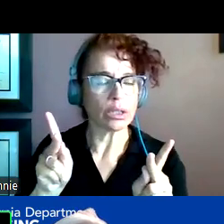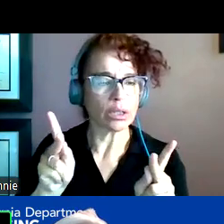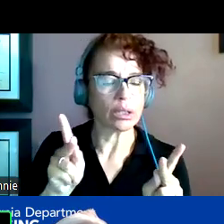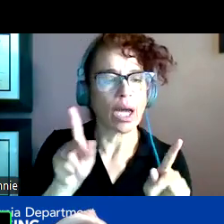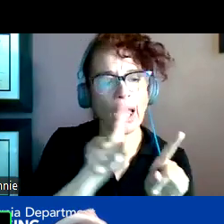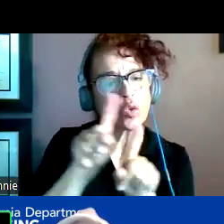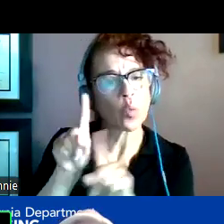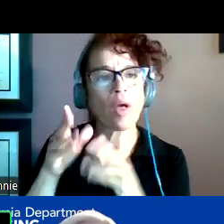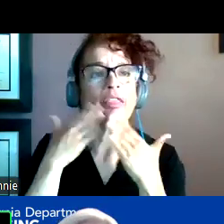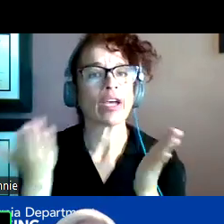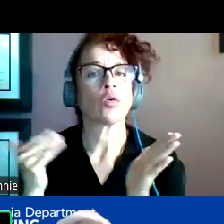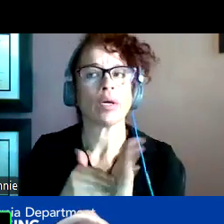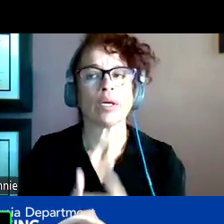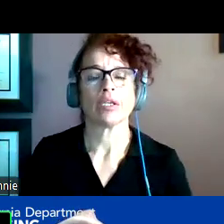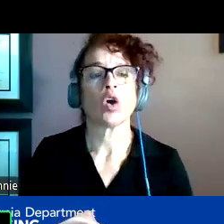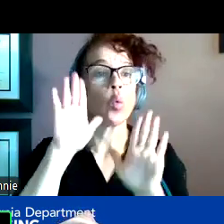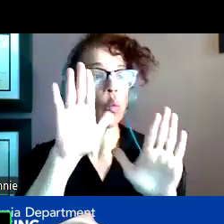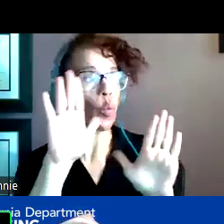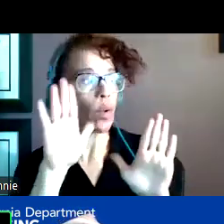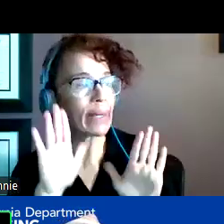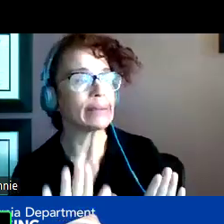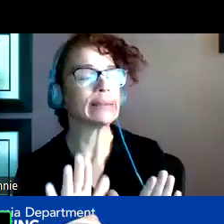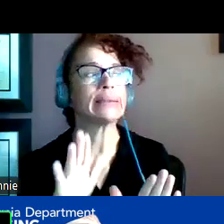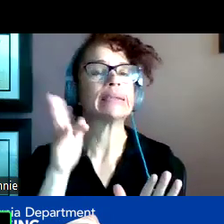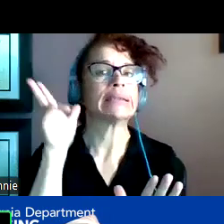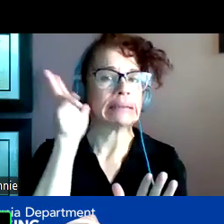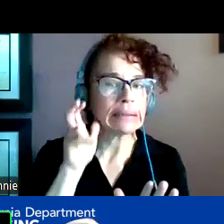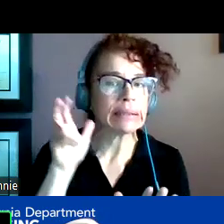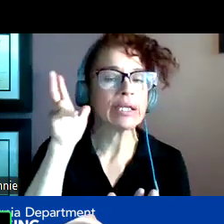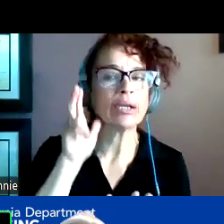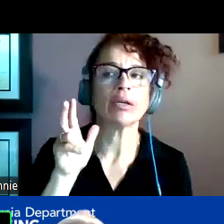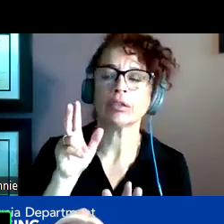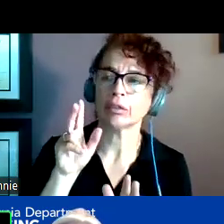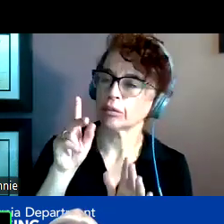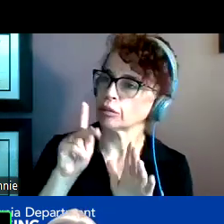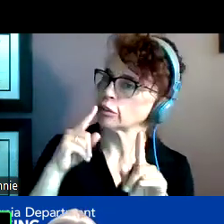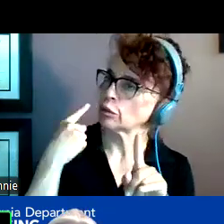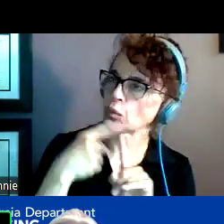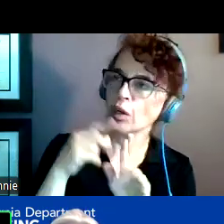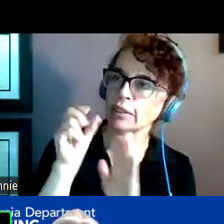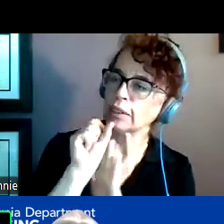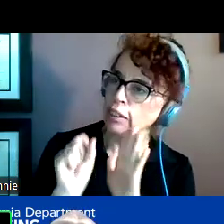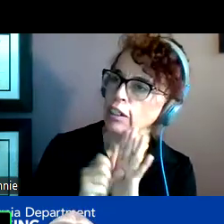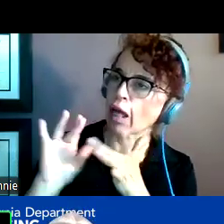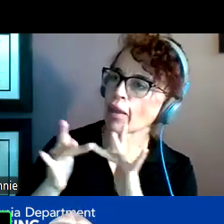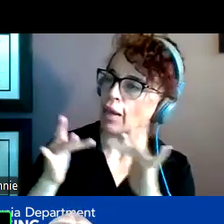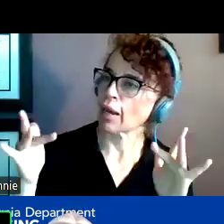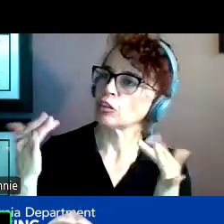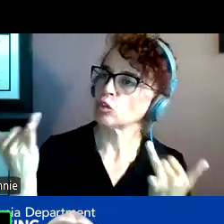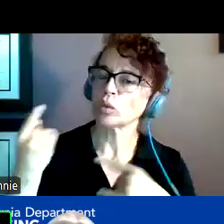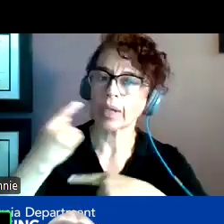as well. Thank you again. Great. Great to hear various parts of our state are on the line today.